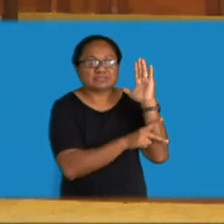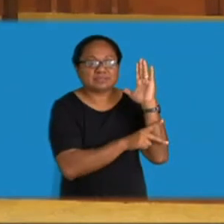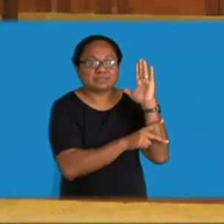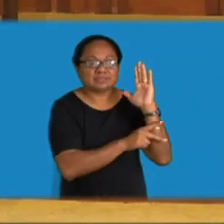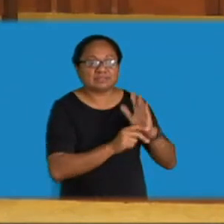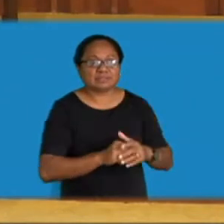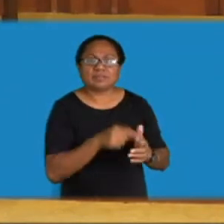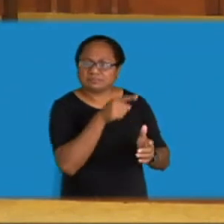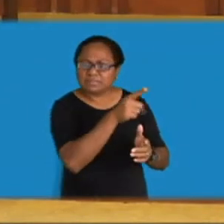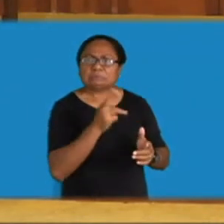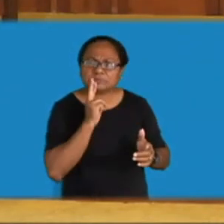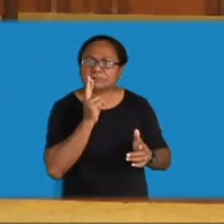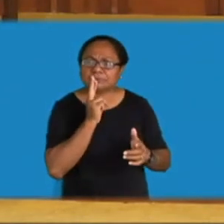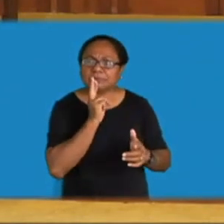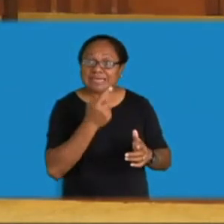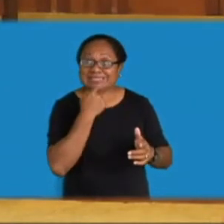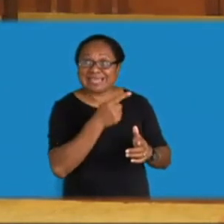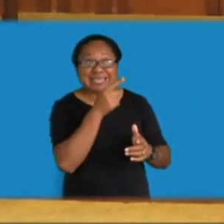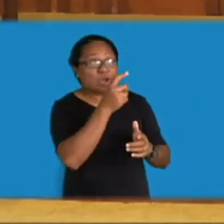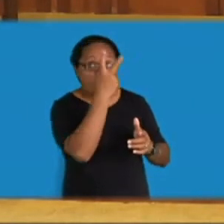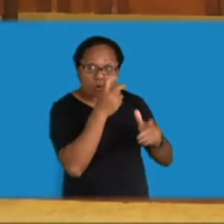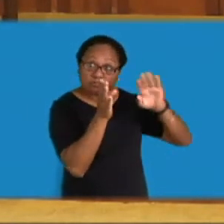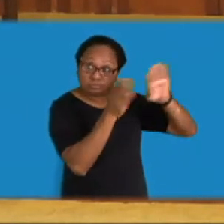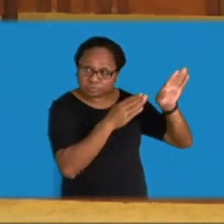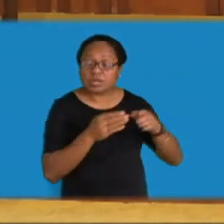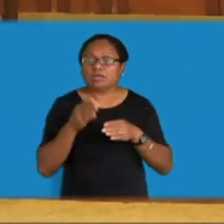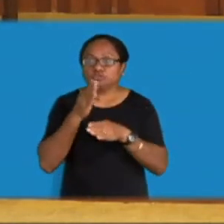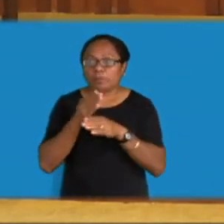They repeated it many times that this is jobs for young people.